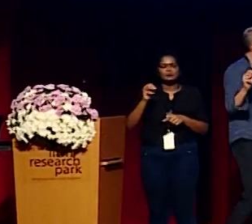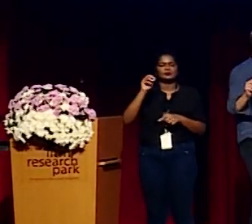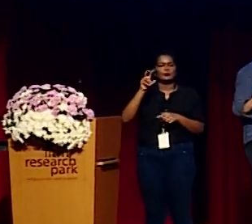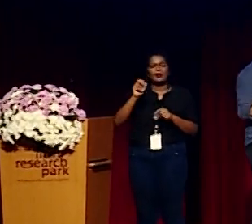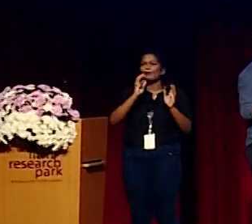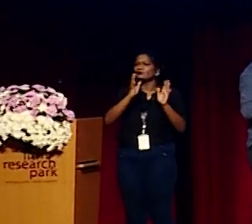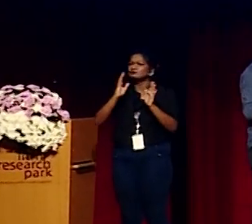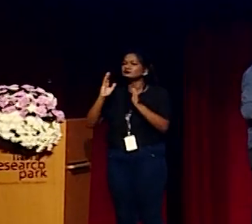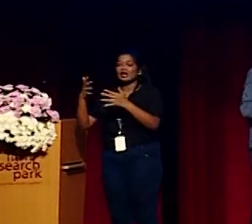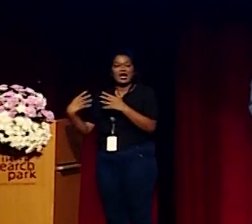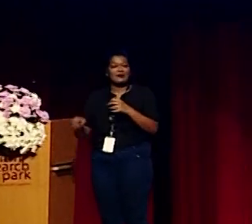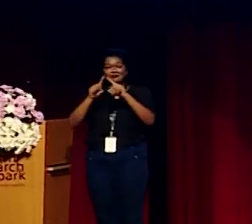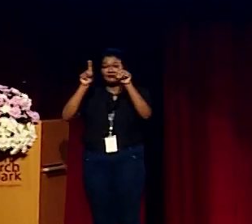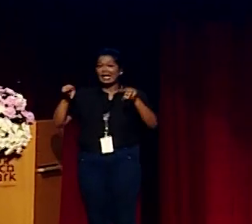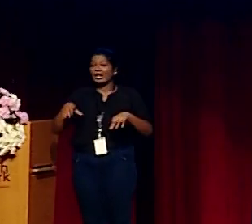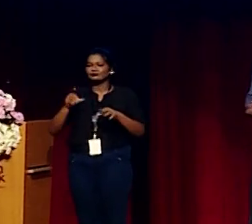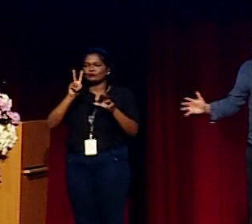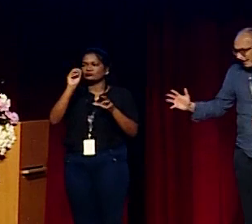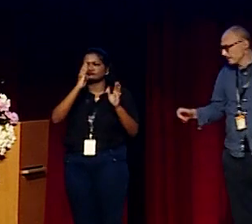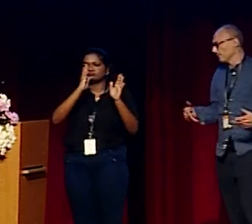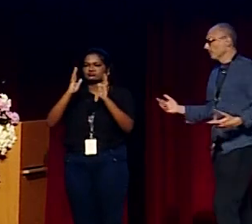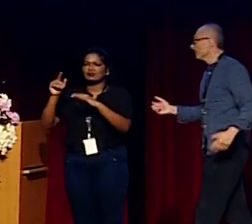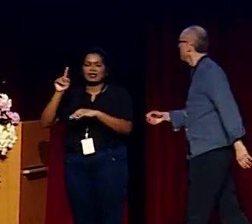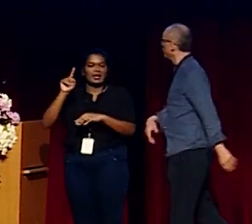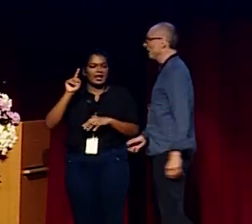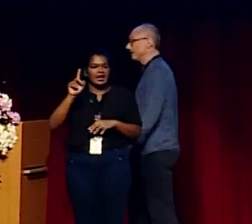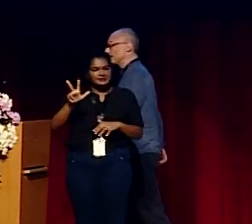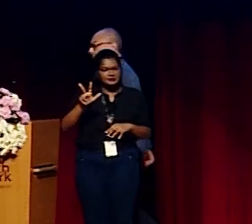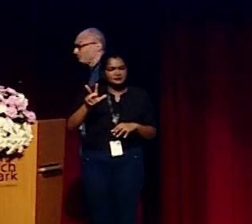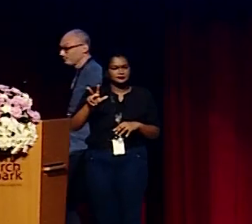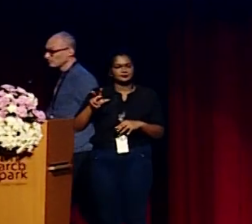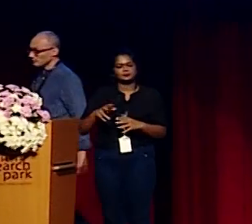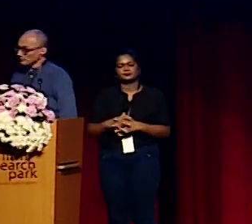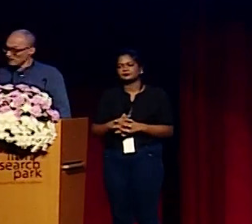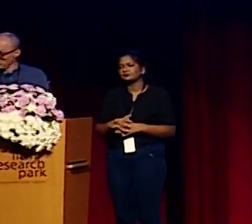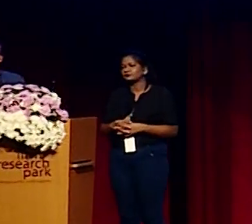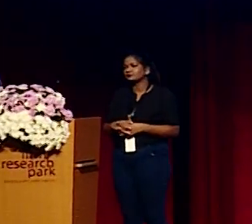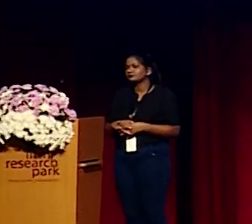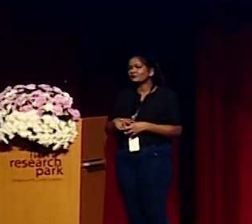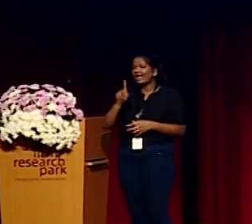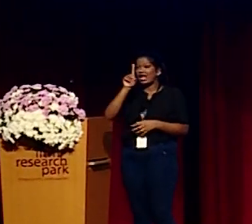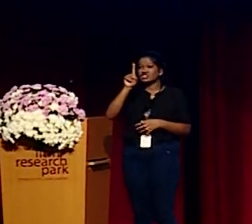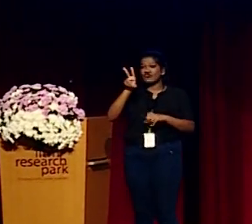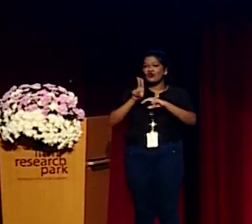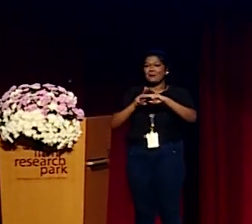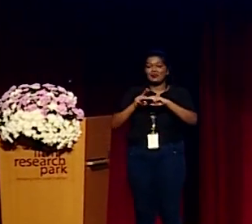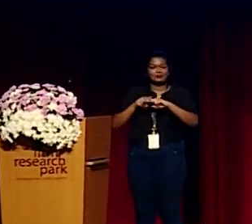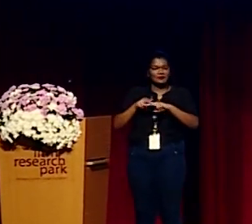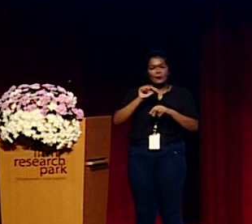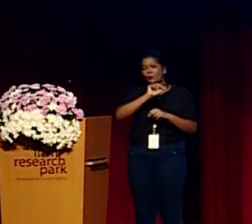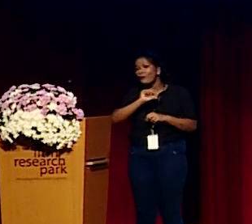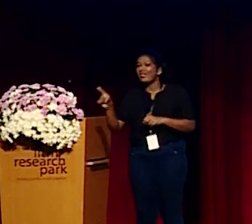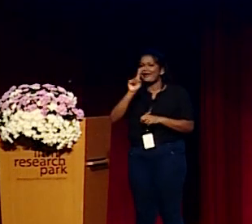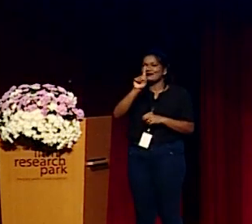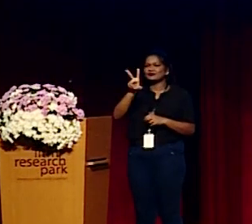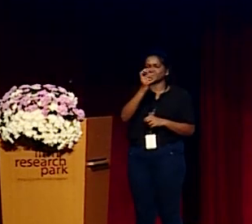block Braille display with them, but if you have 80, then you can have all 80 formulas, all 80